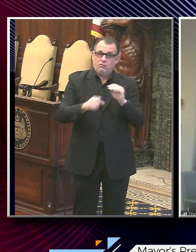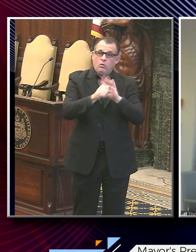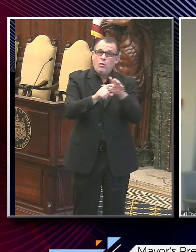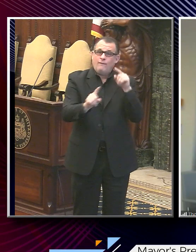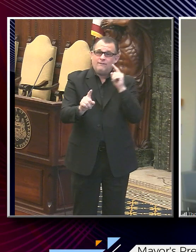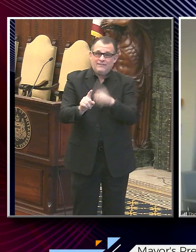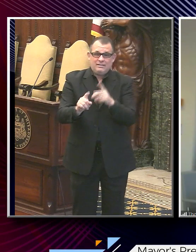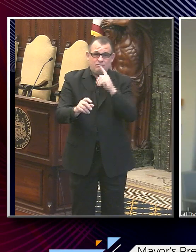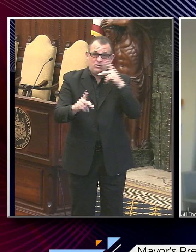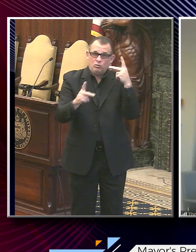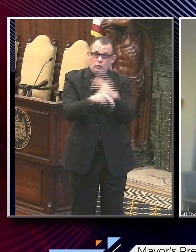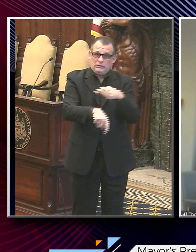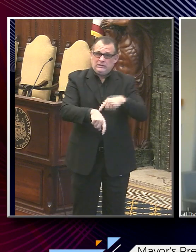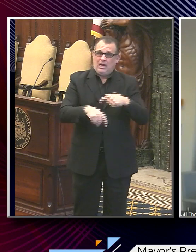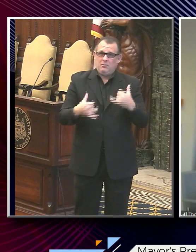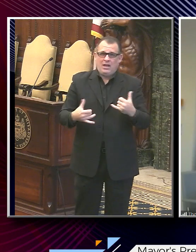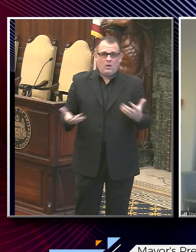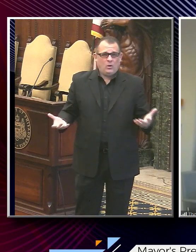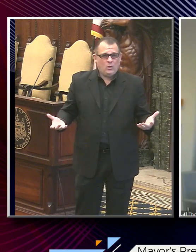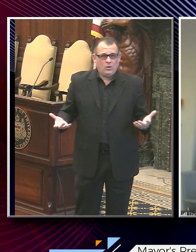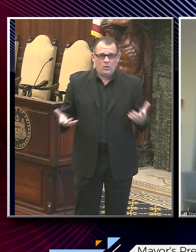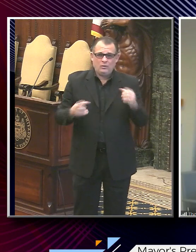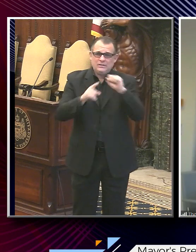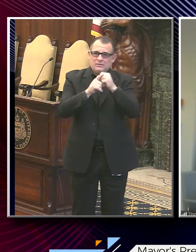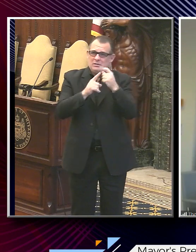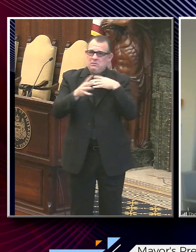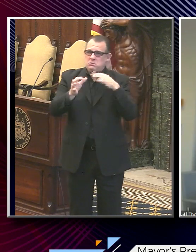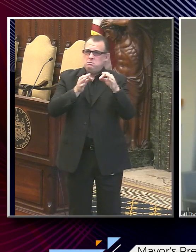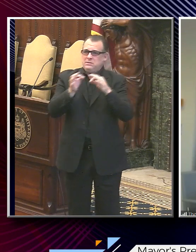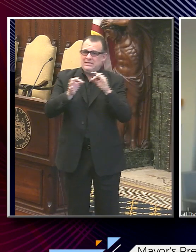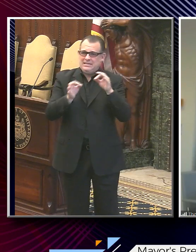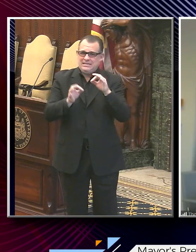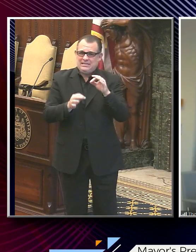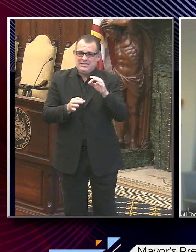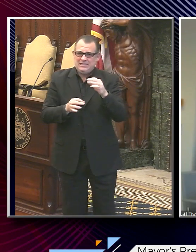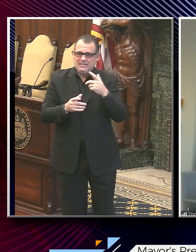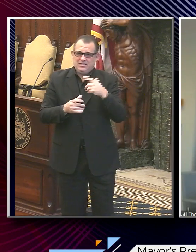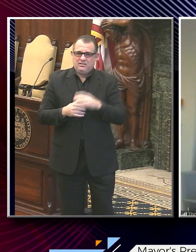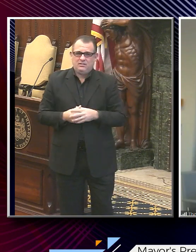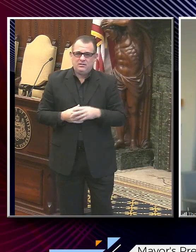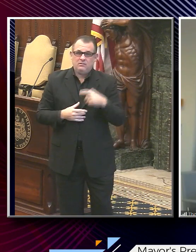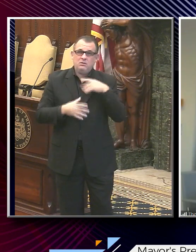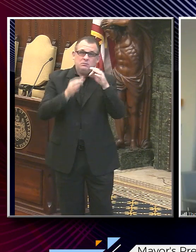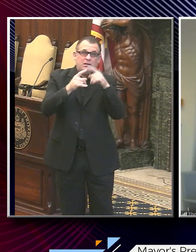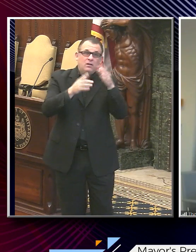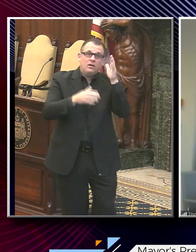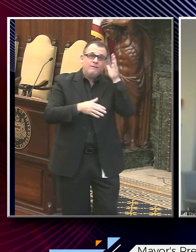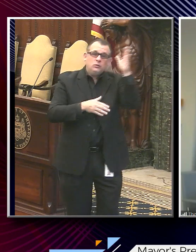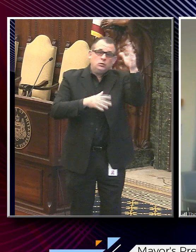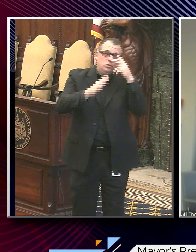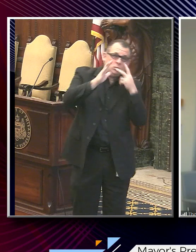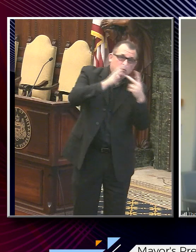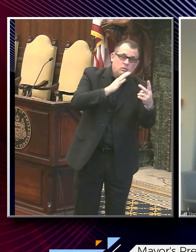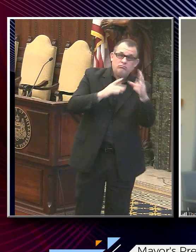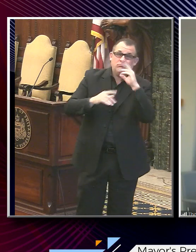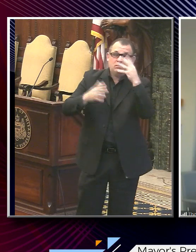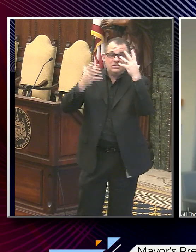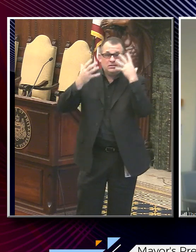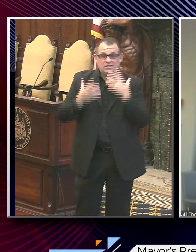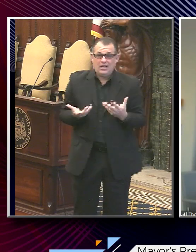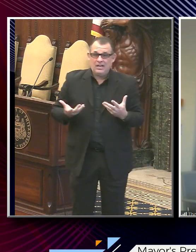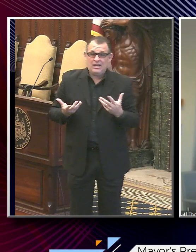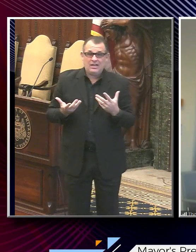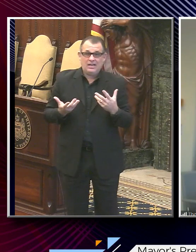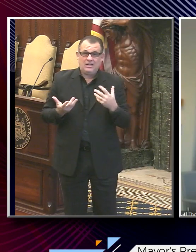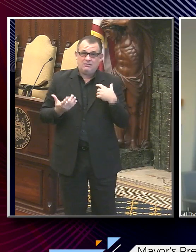worst. I'm going to lay out the situation. I'm going to lay out the future, which I think is a little grim if we don't take strong action, and what we feel we must do to reduce